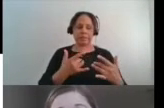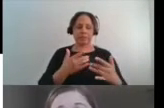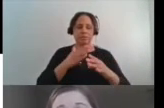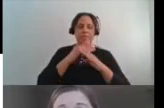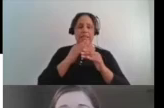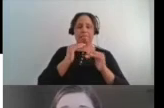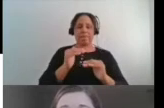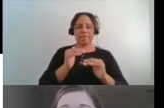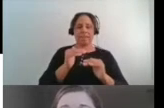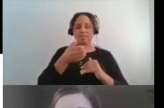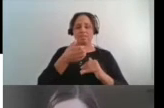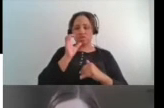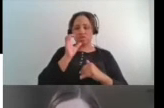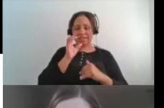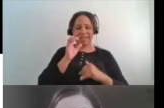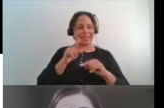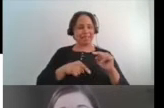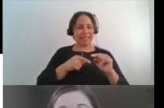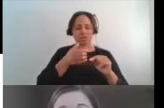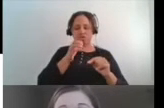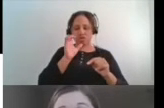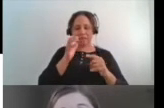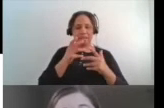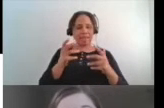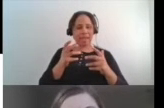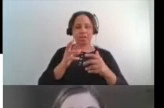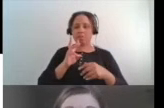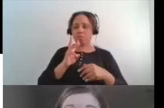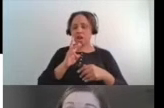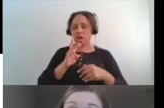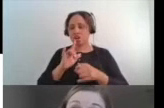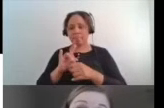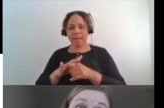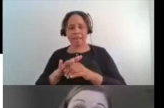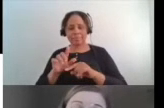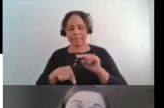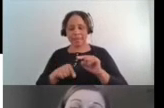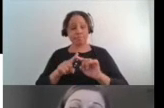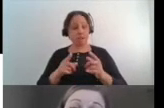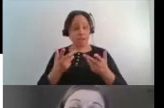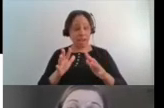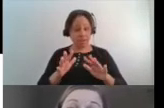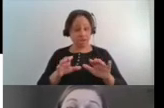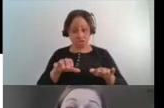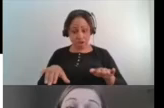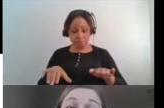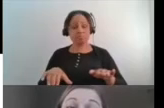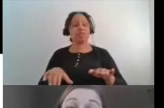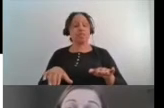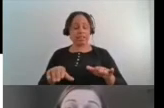fluid because their kidneys aren't filtering it properly. But after transplant, that changes. We want you to drink a lot of fluid to keep